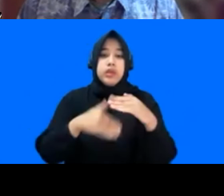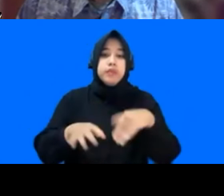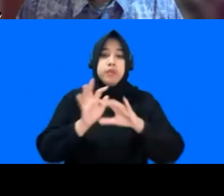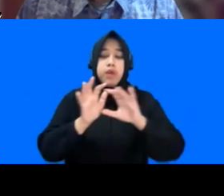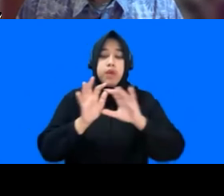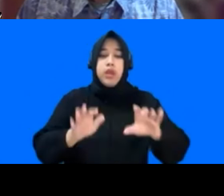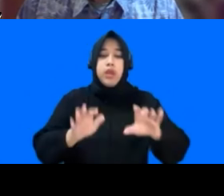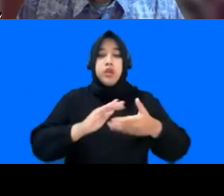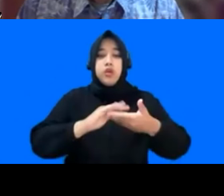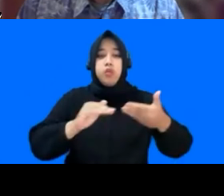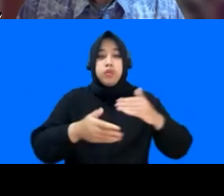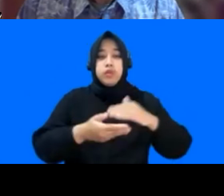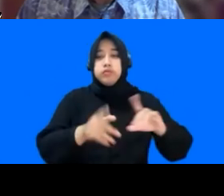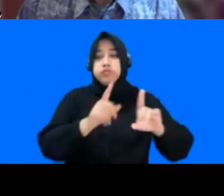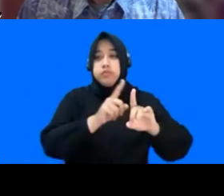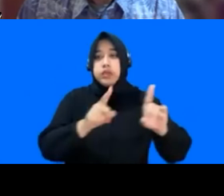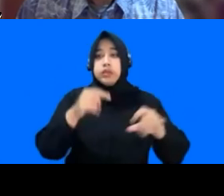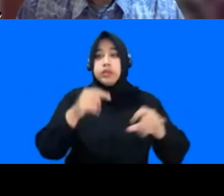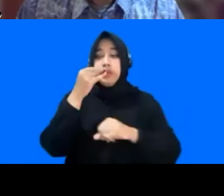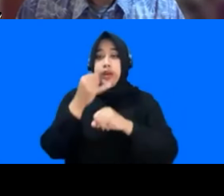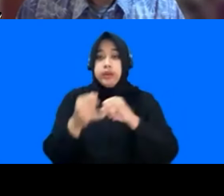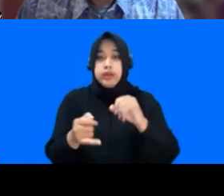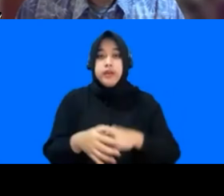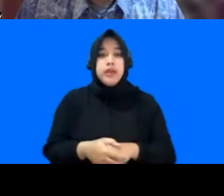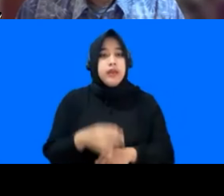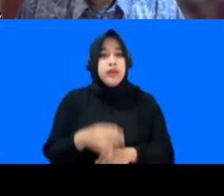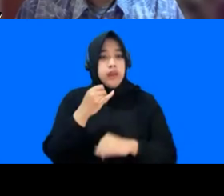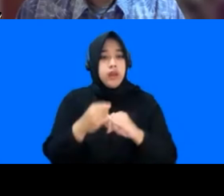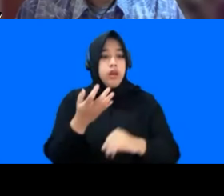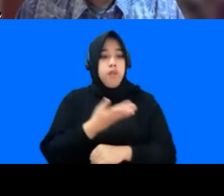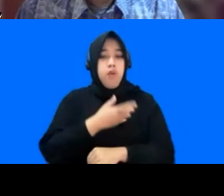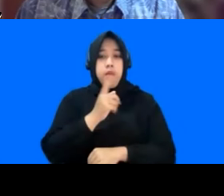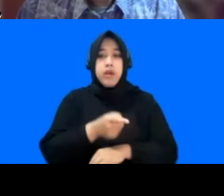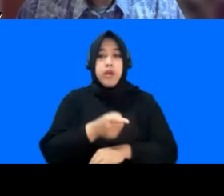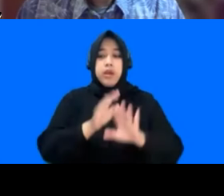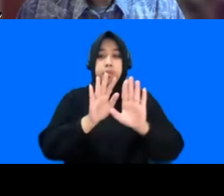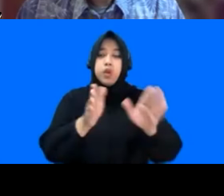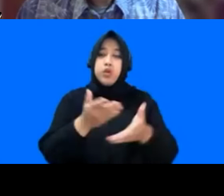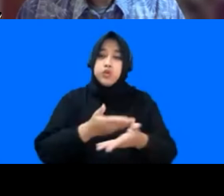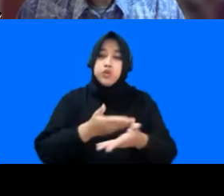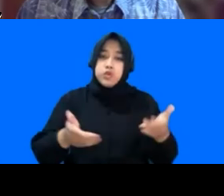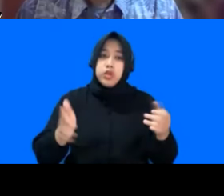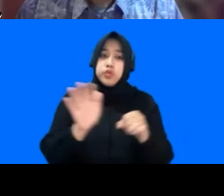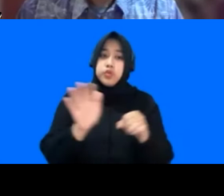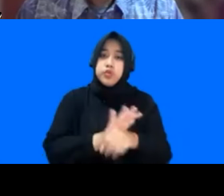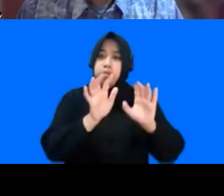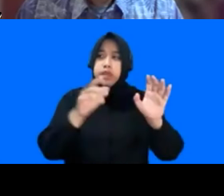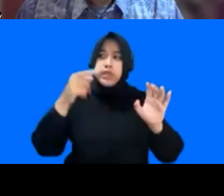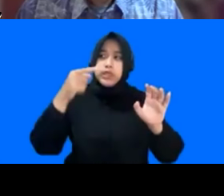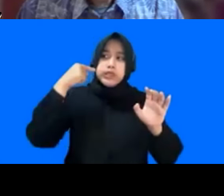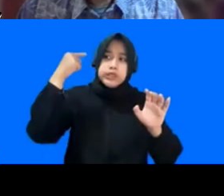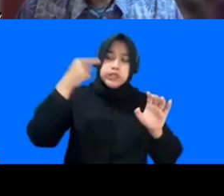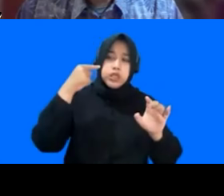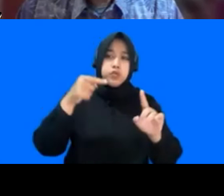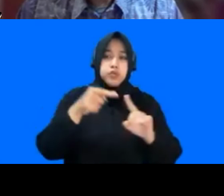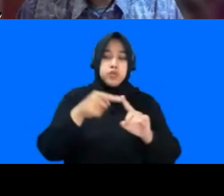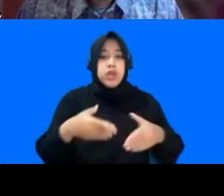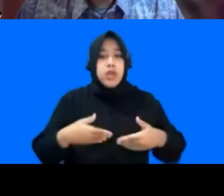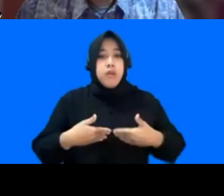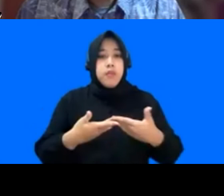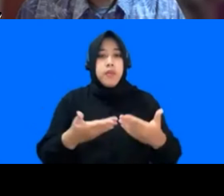Finally, we use social media a lot to recognize public officials and